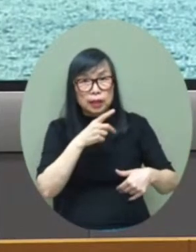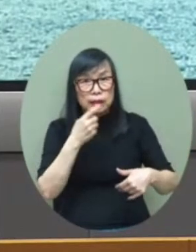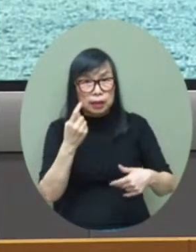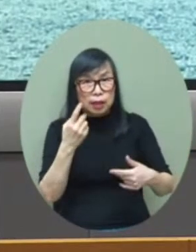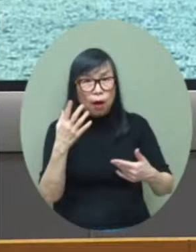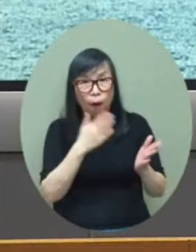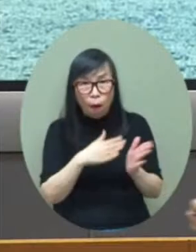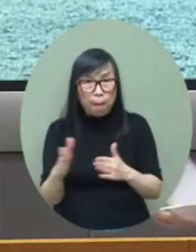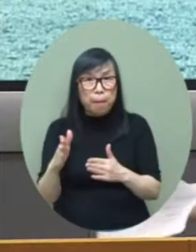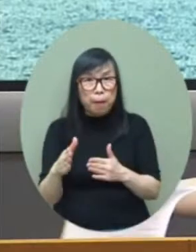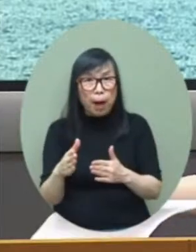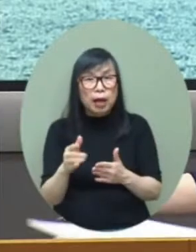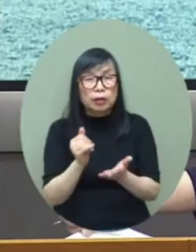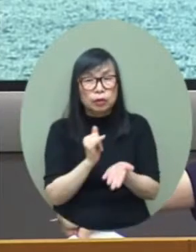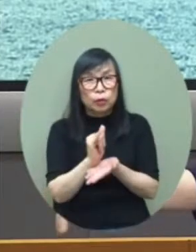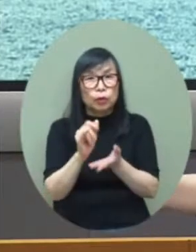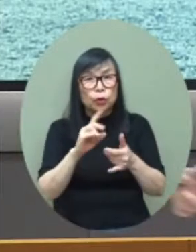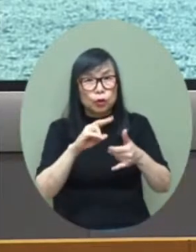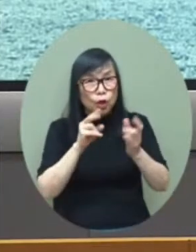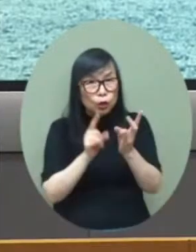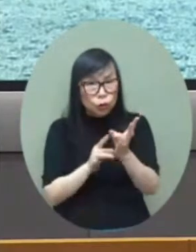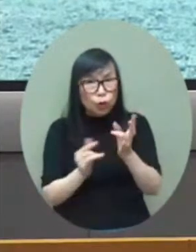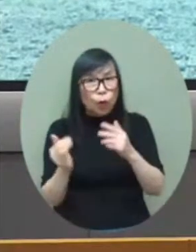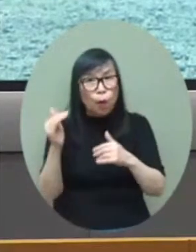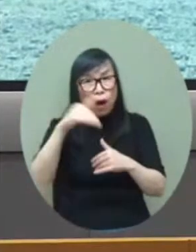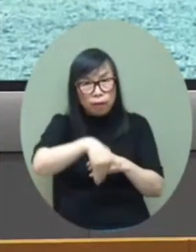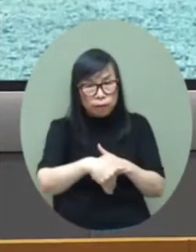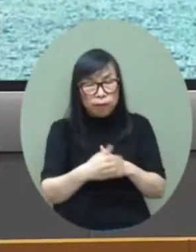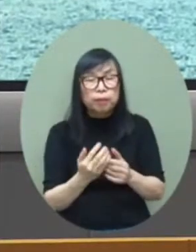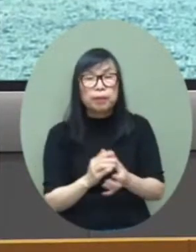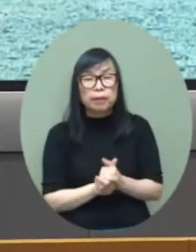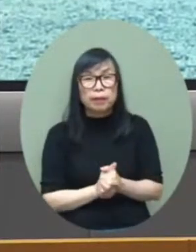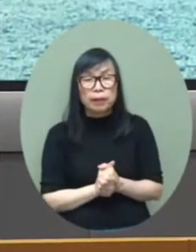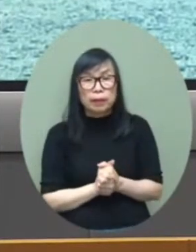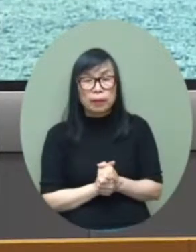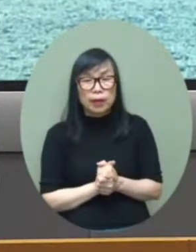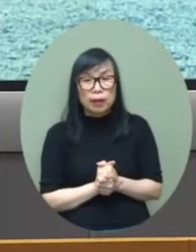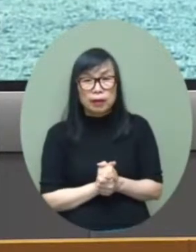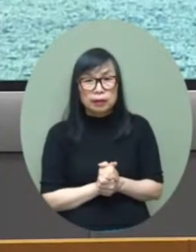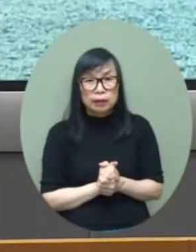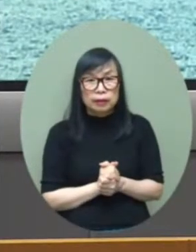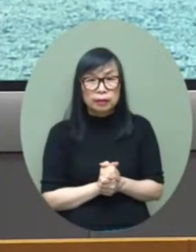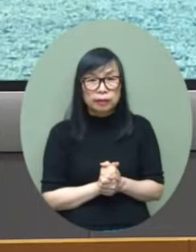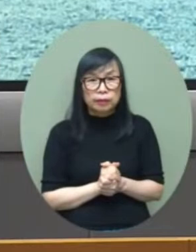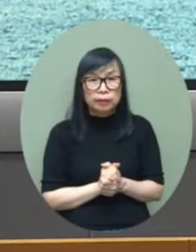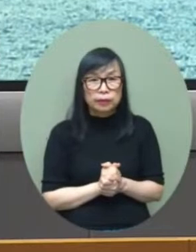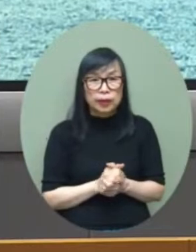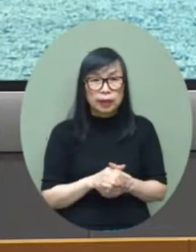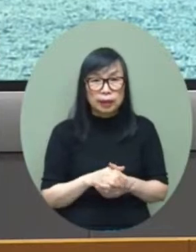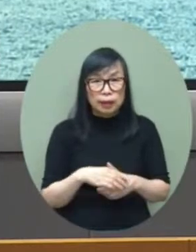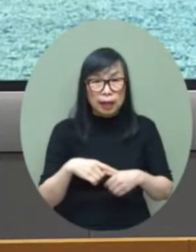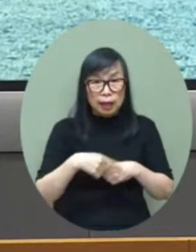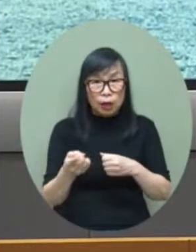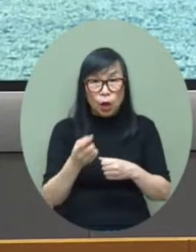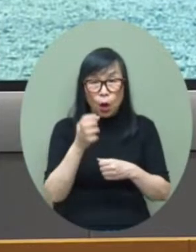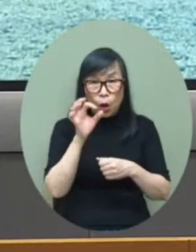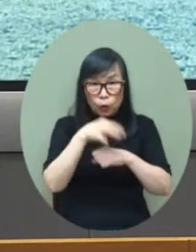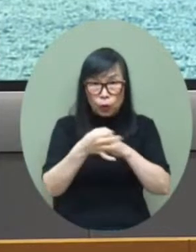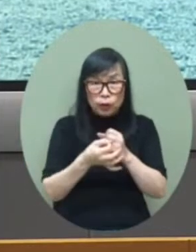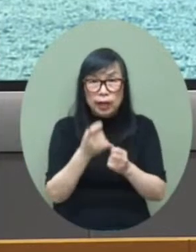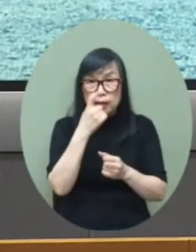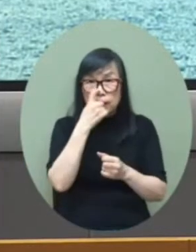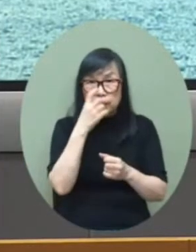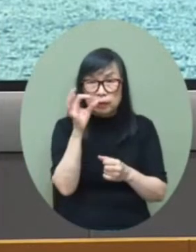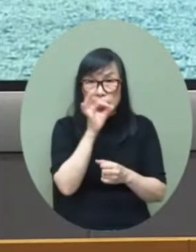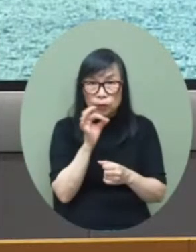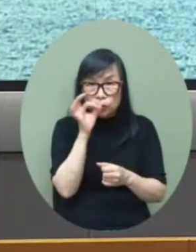RTD arrangement. We will make such arrangement for them to be sent to quarantine center at Penny's Bay. Now for